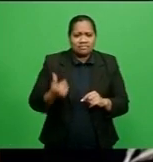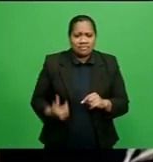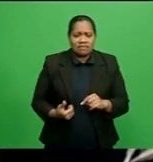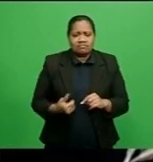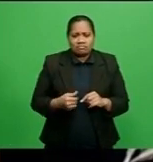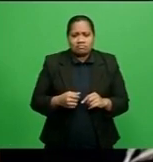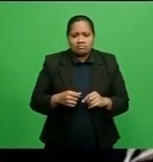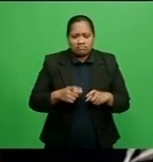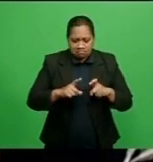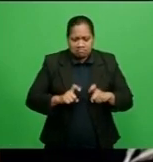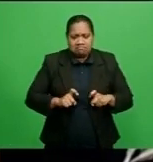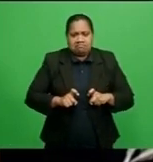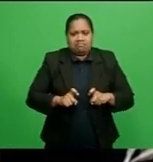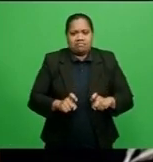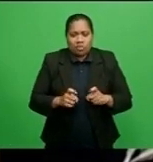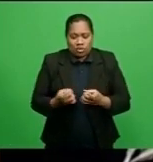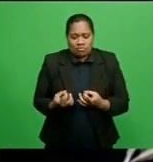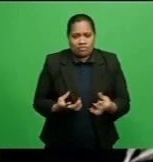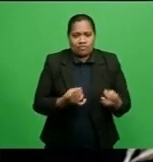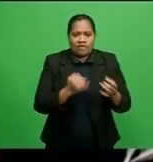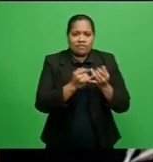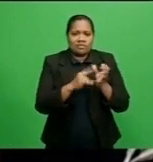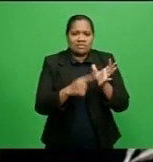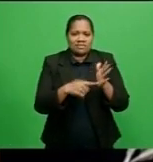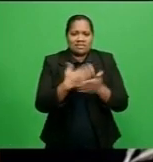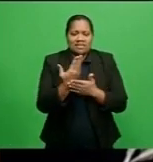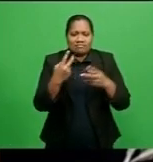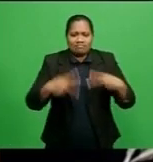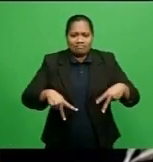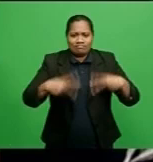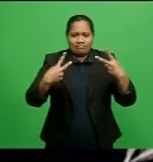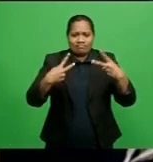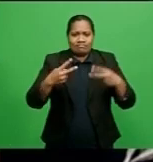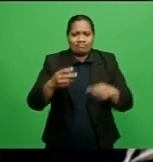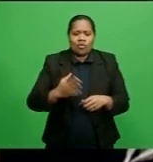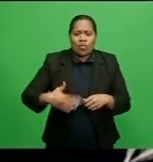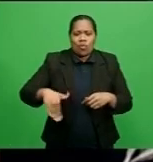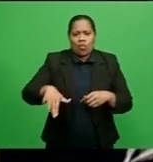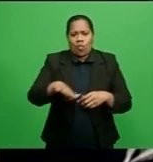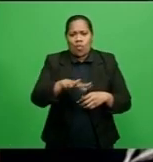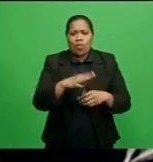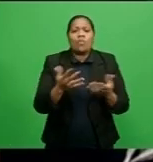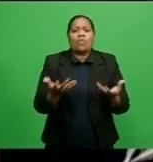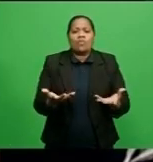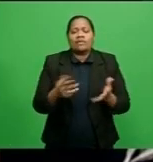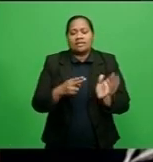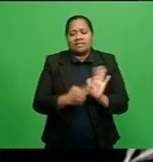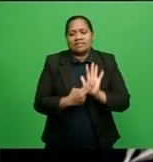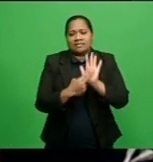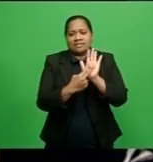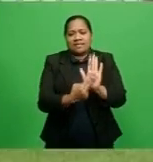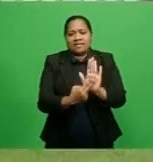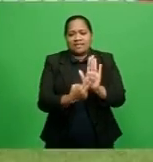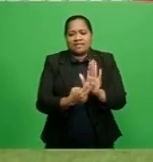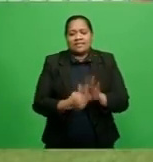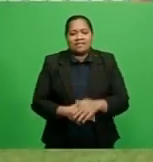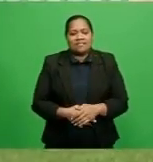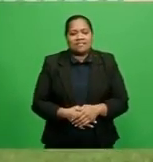as they prepare for Saturday's semi-final against all-in-one builders Nandi. Karlaini Tabi has more.